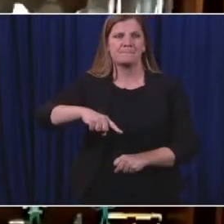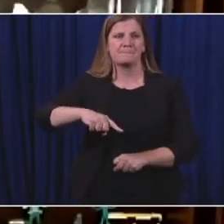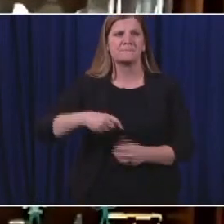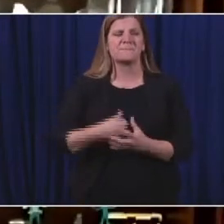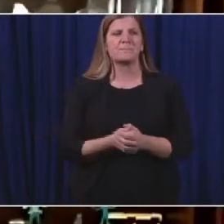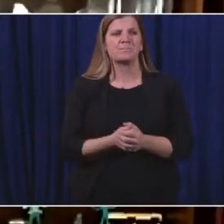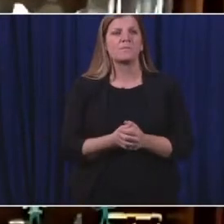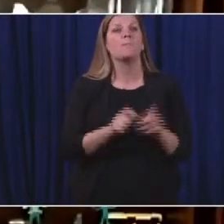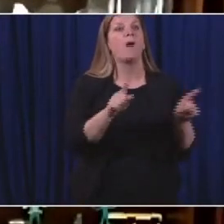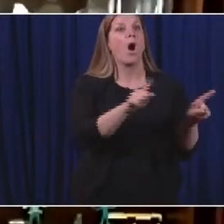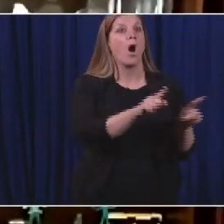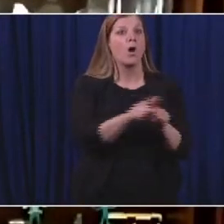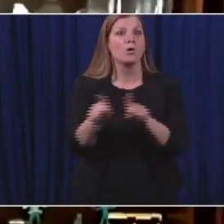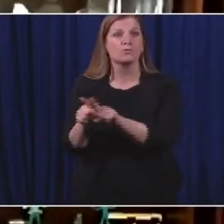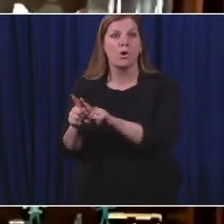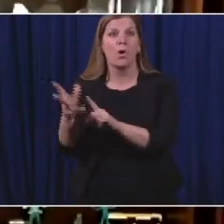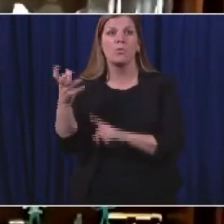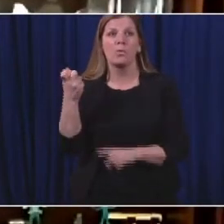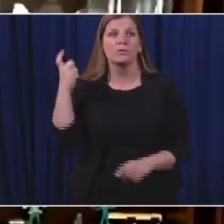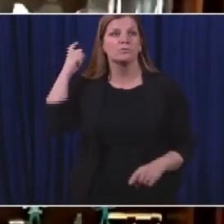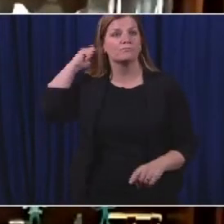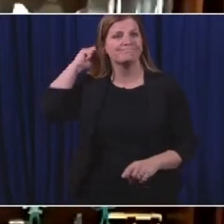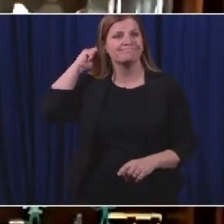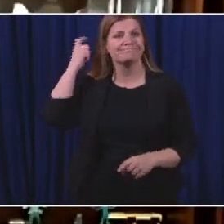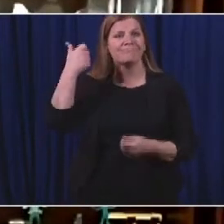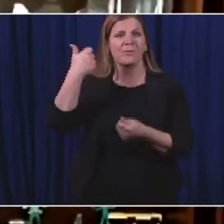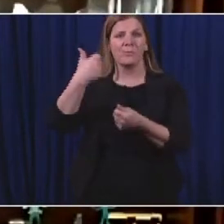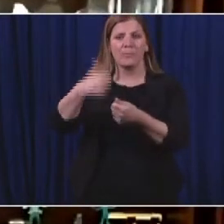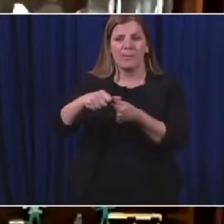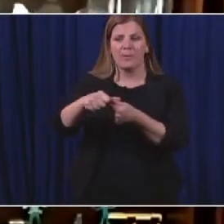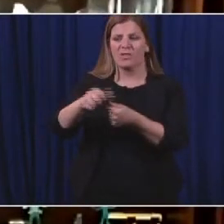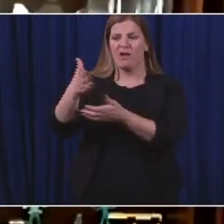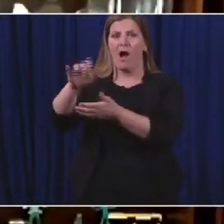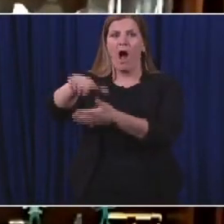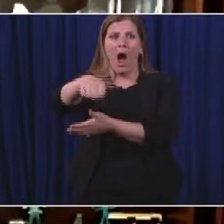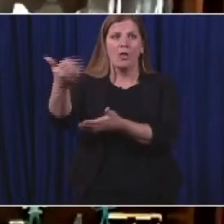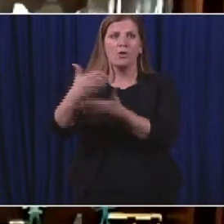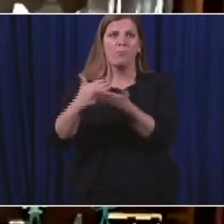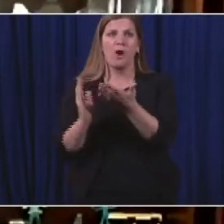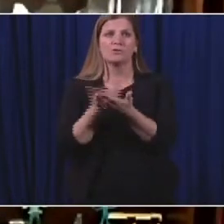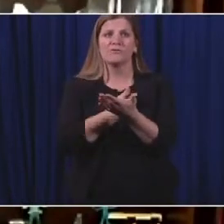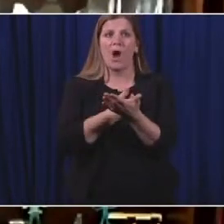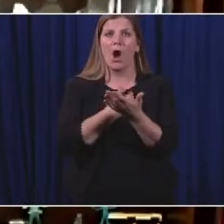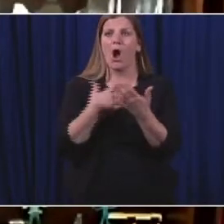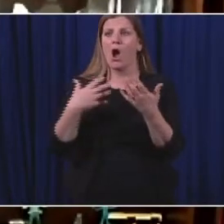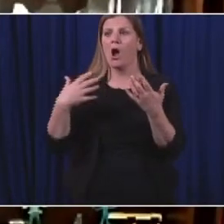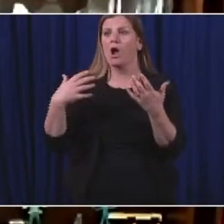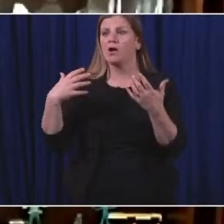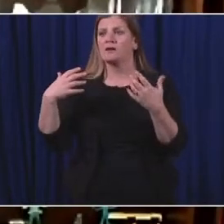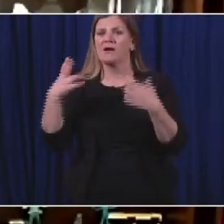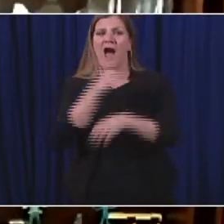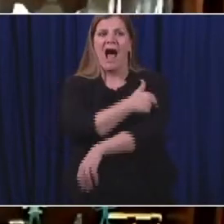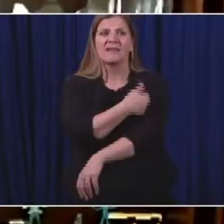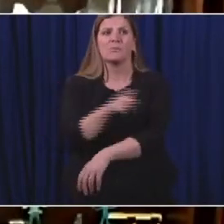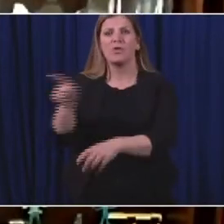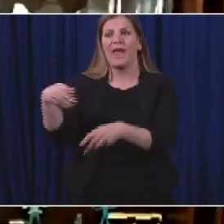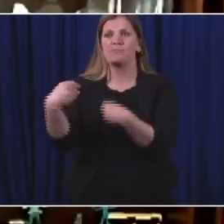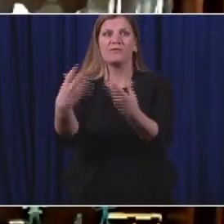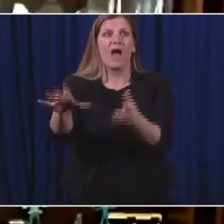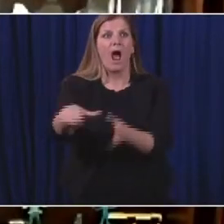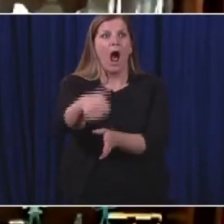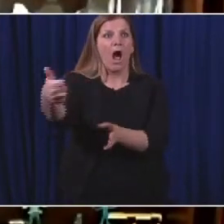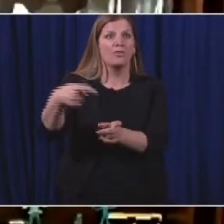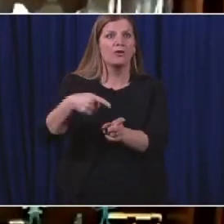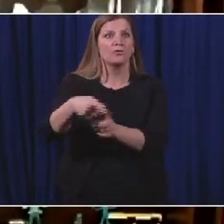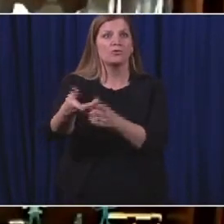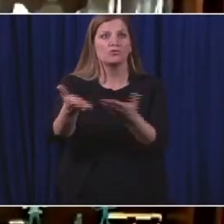also mindful of protecting those parts of our organization that provide unique services that are unique in our region, such as our